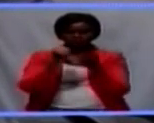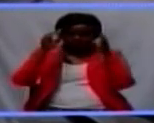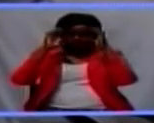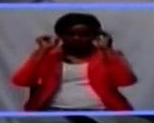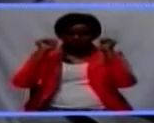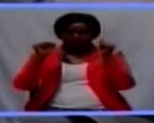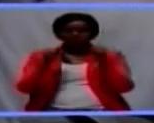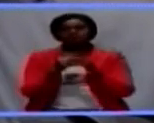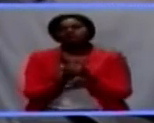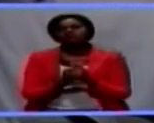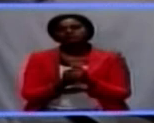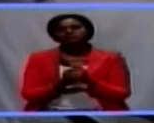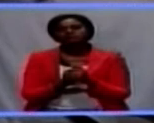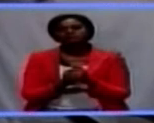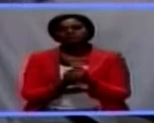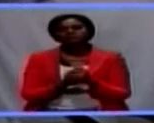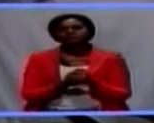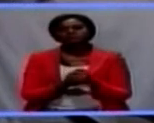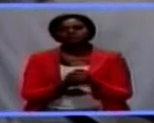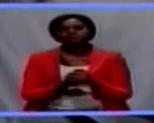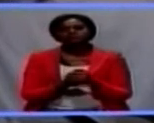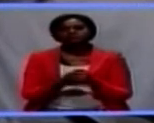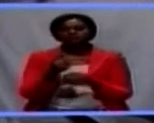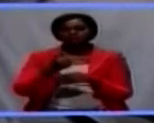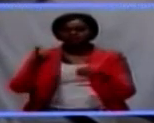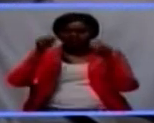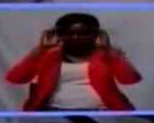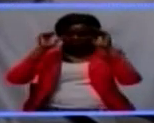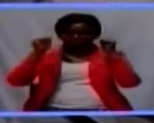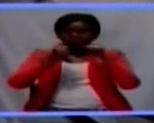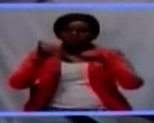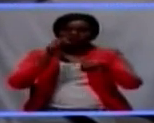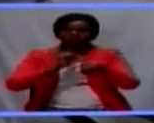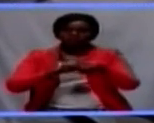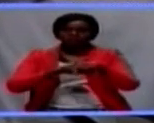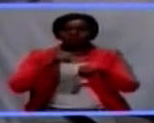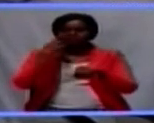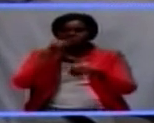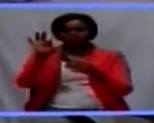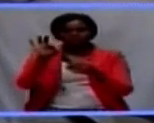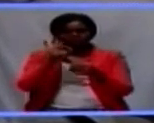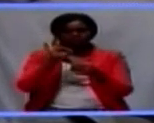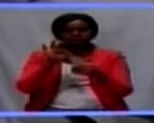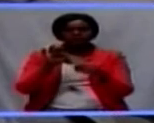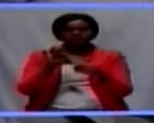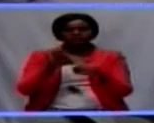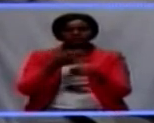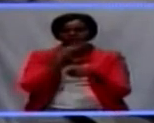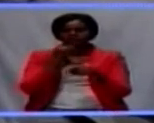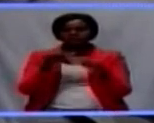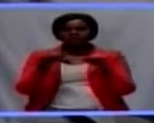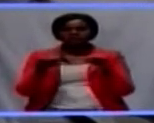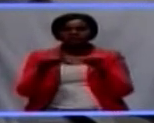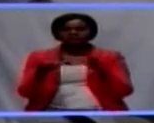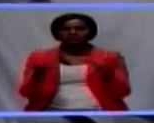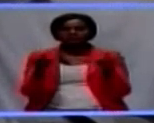President. So any President at any given time will appoint his Commissioner General, just as he appoints